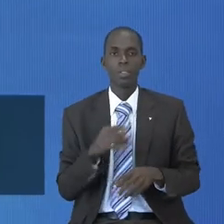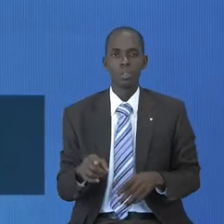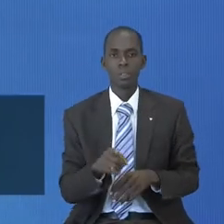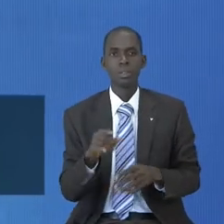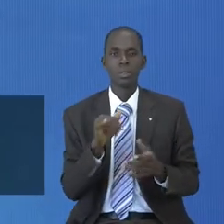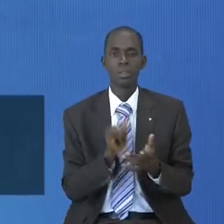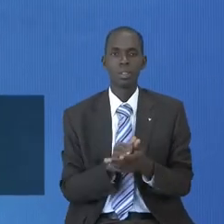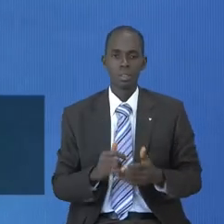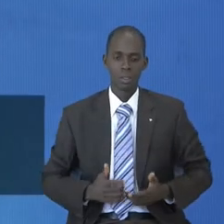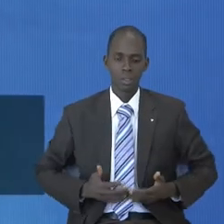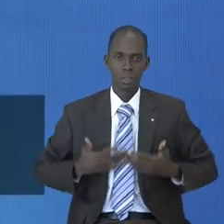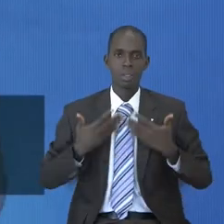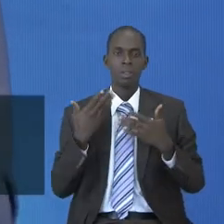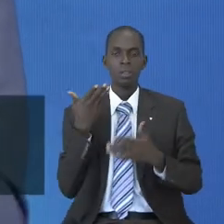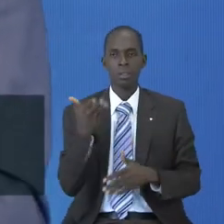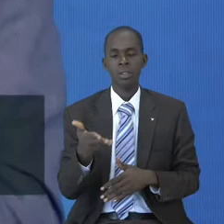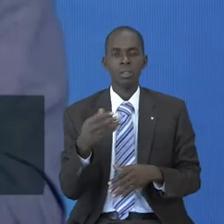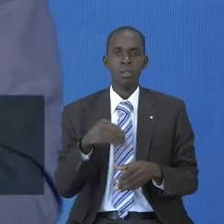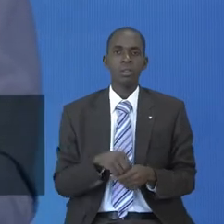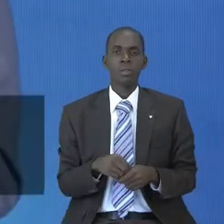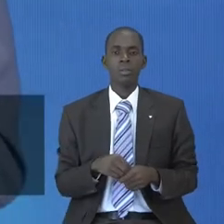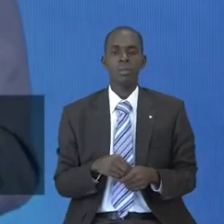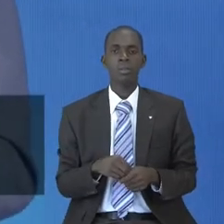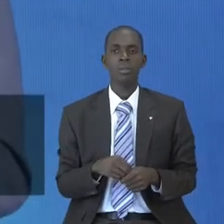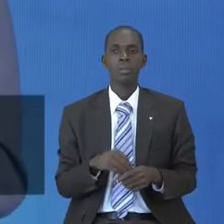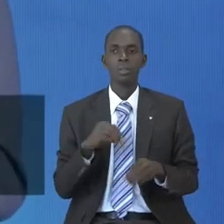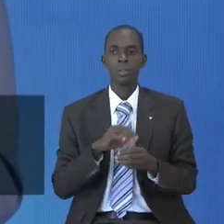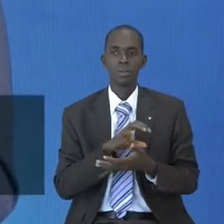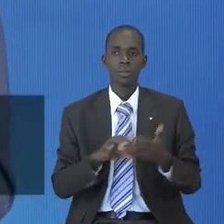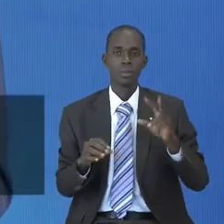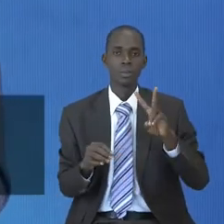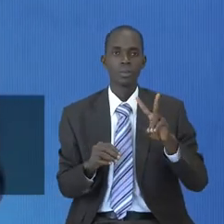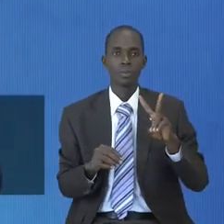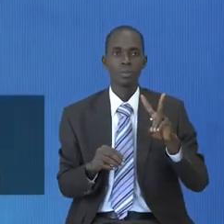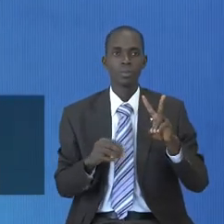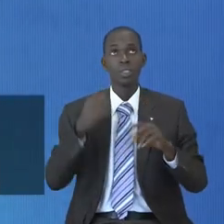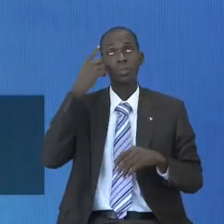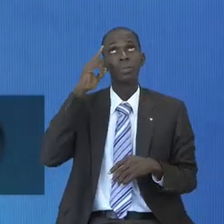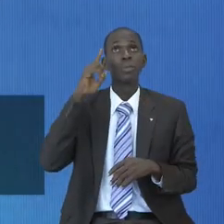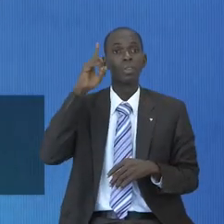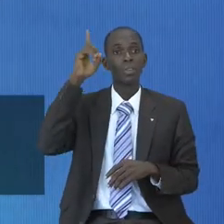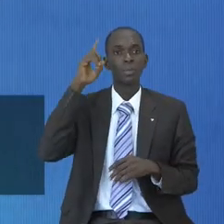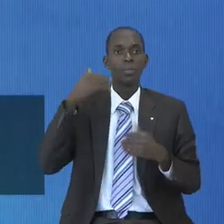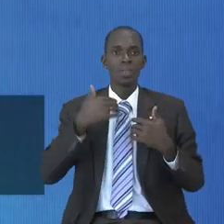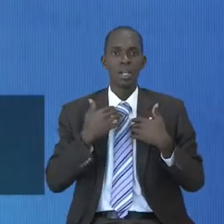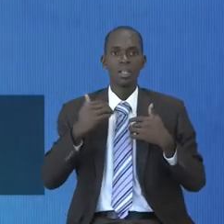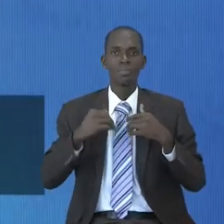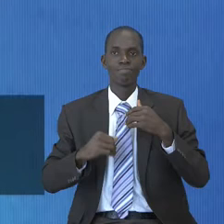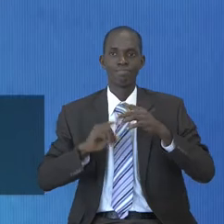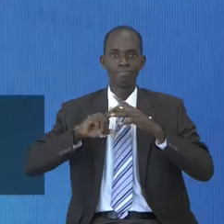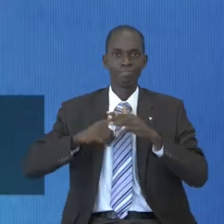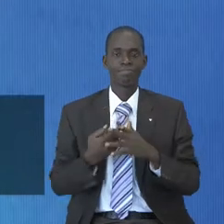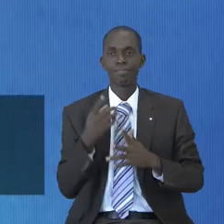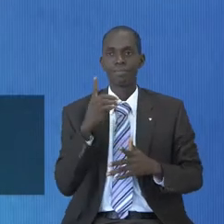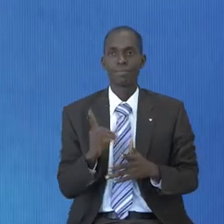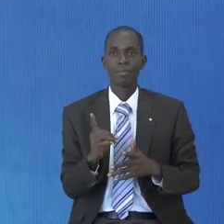that dwell therein. Then in verse 2, it tells us, for he has founded each, that is, he has